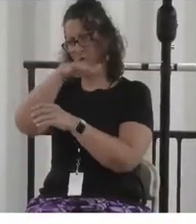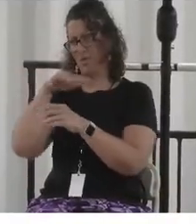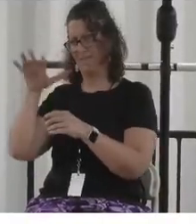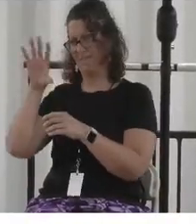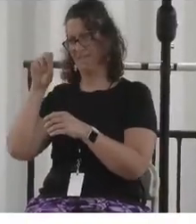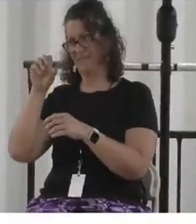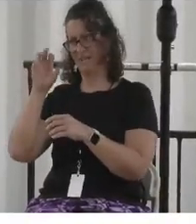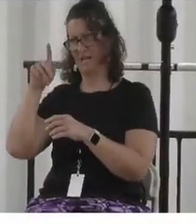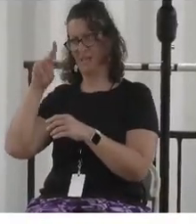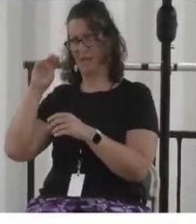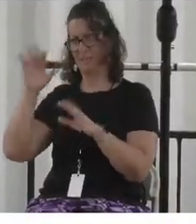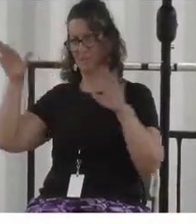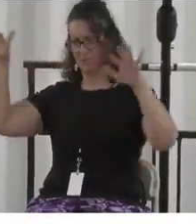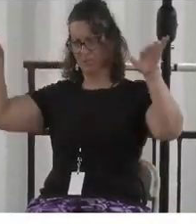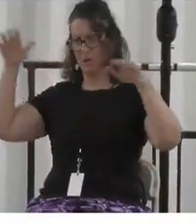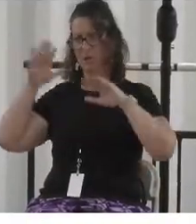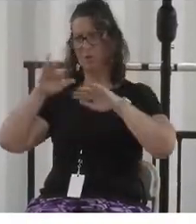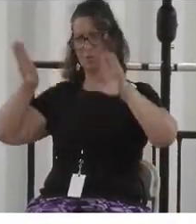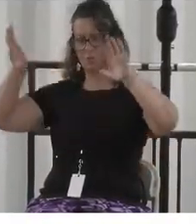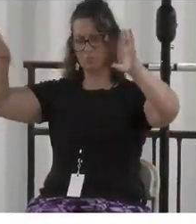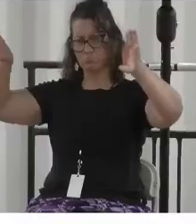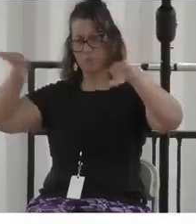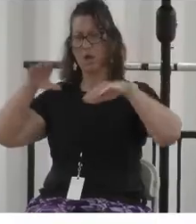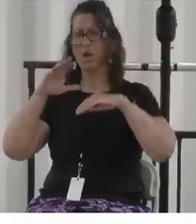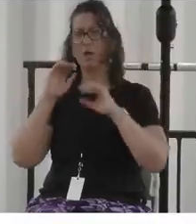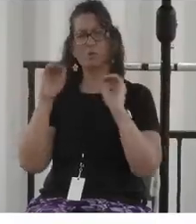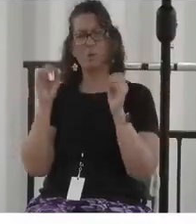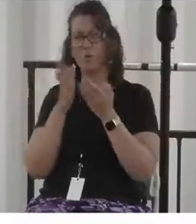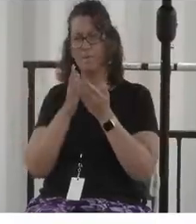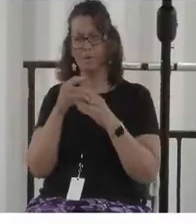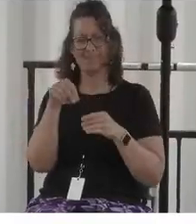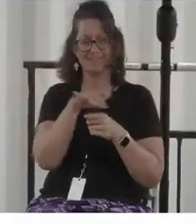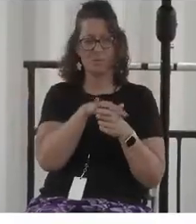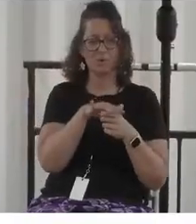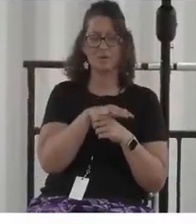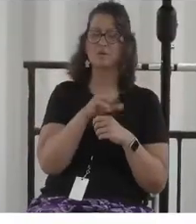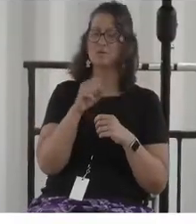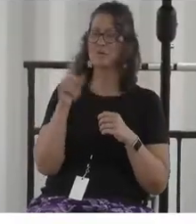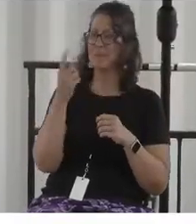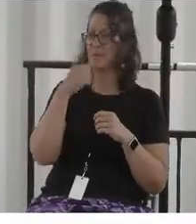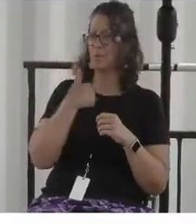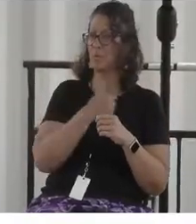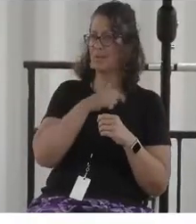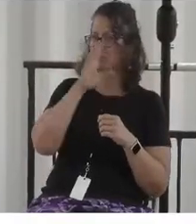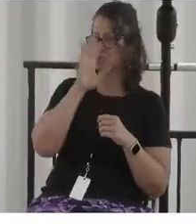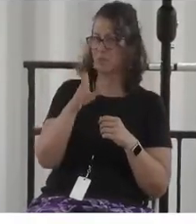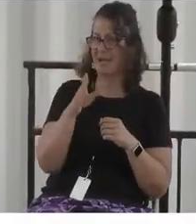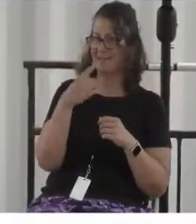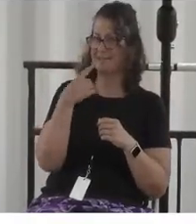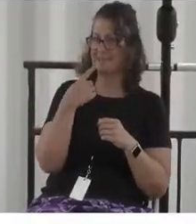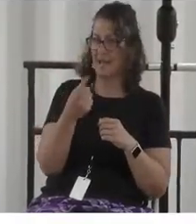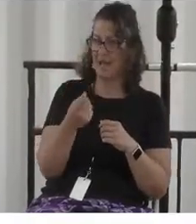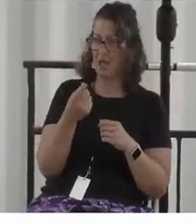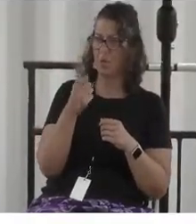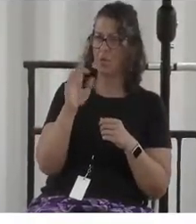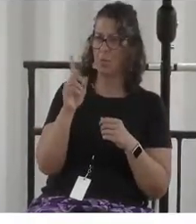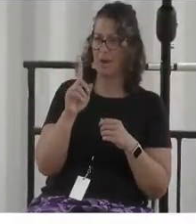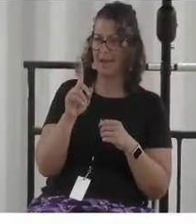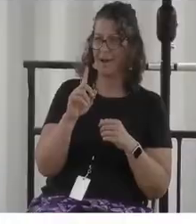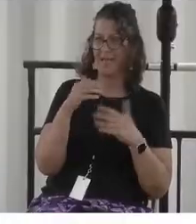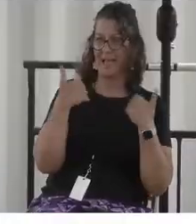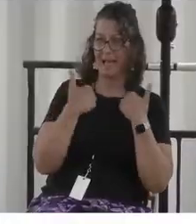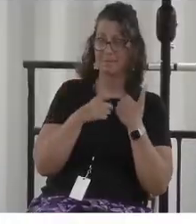Don't have any boats go in this zone. So to see something where we could directly tell where animals were and do something